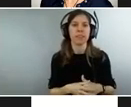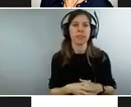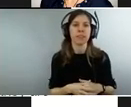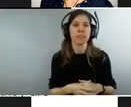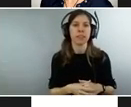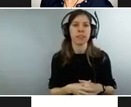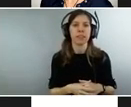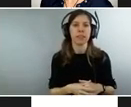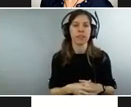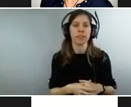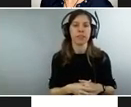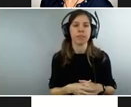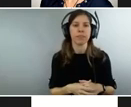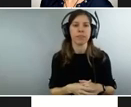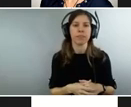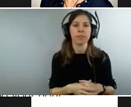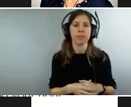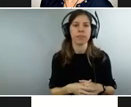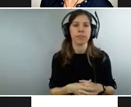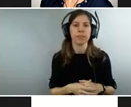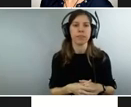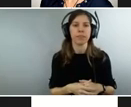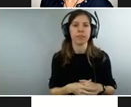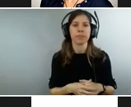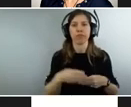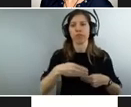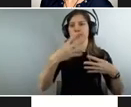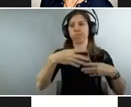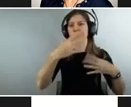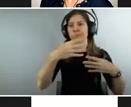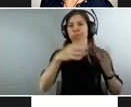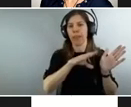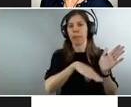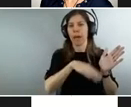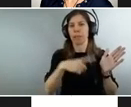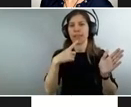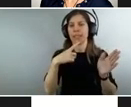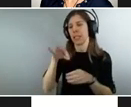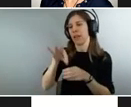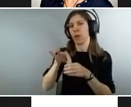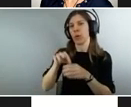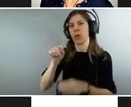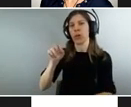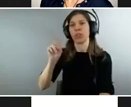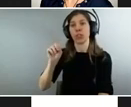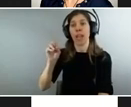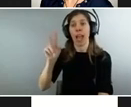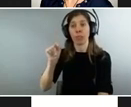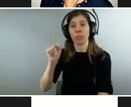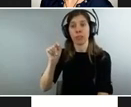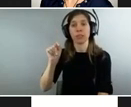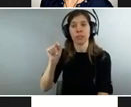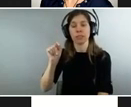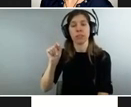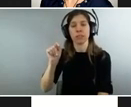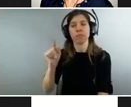down at the bottom, I actually have a link, voter turnout in Arizona in 2018. And